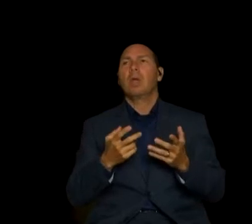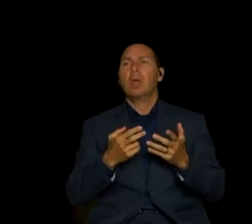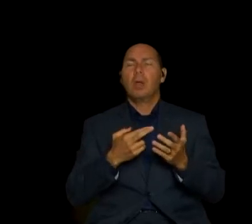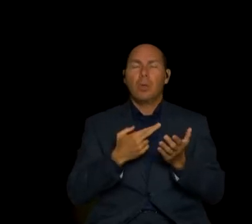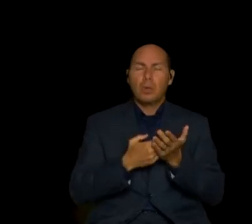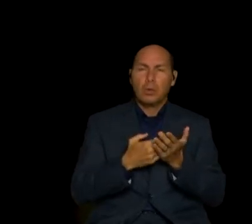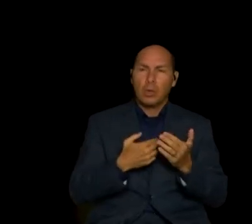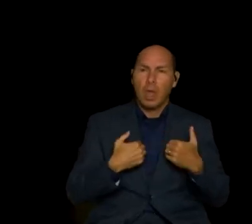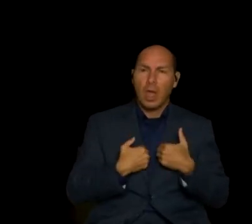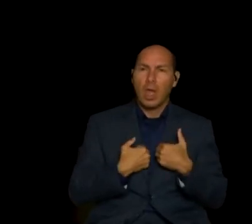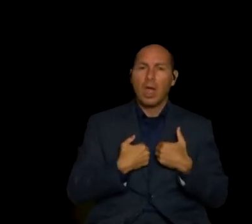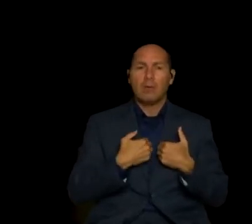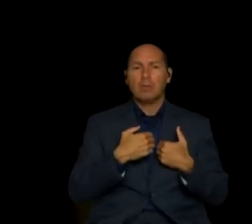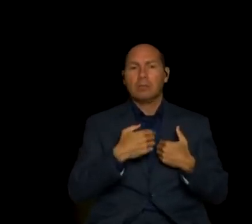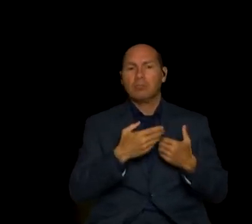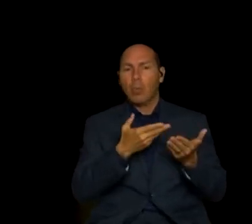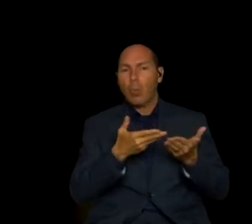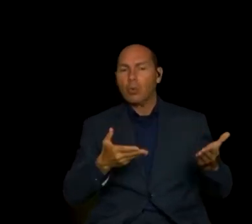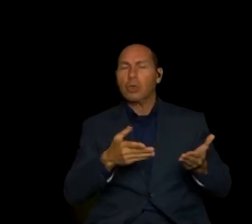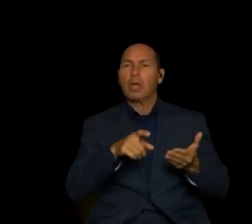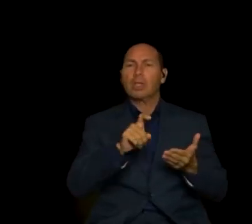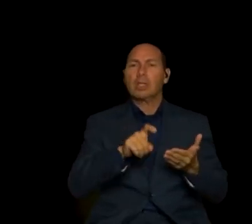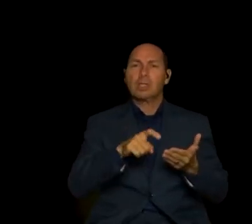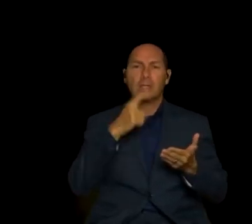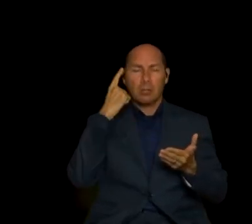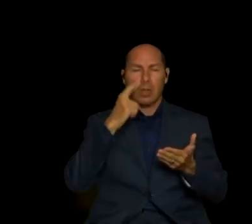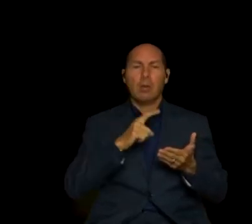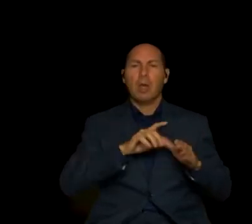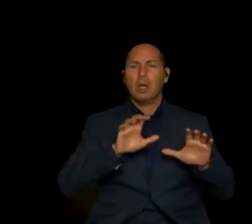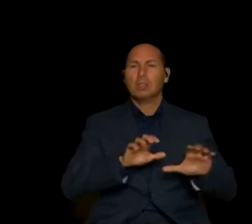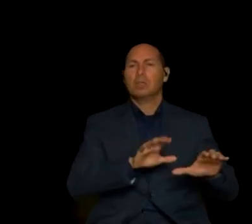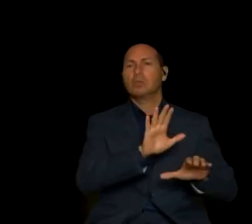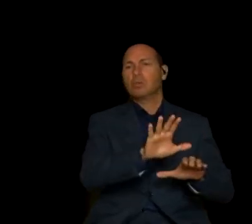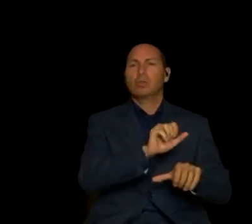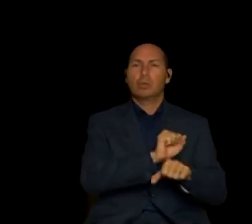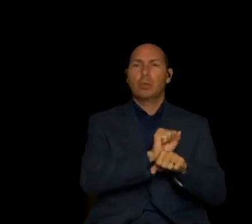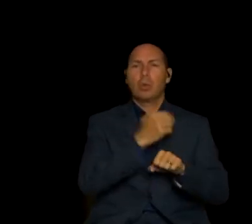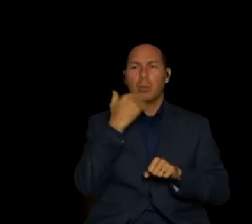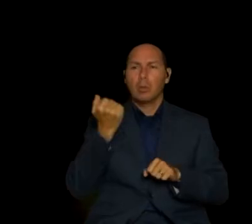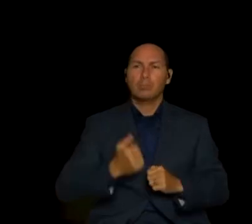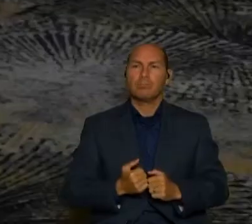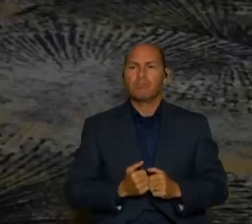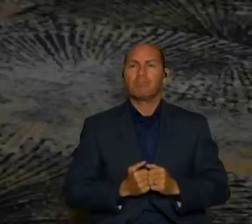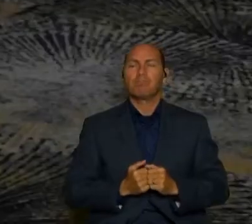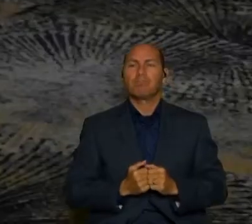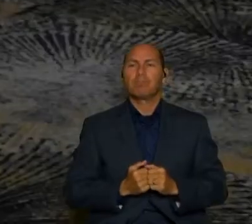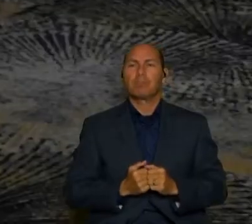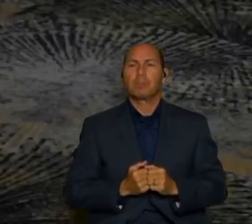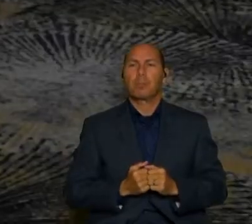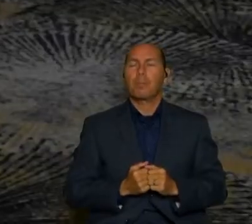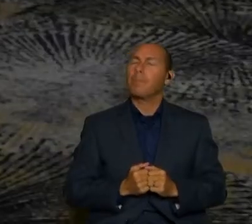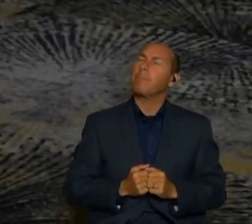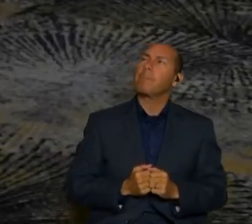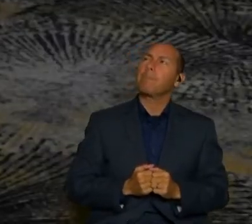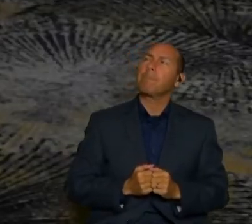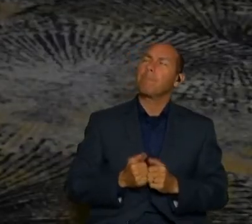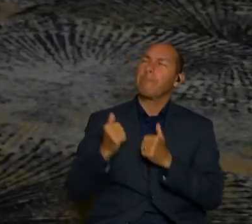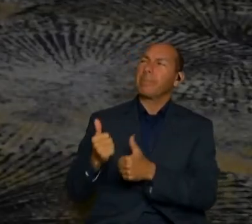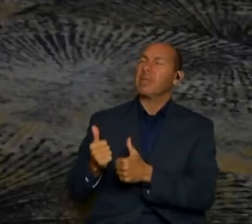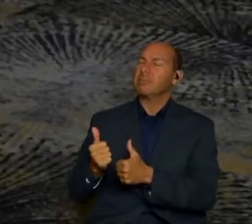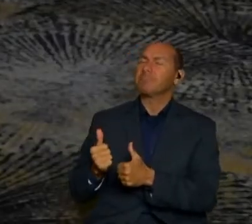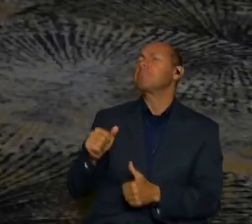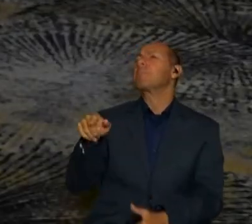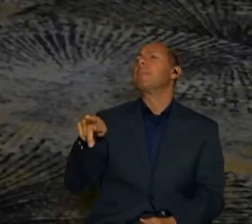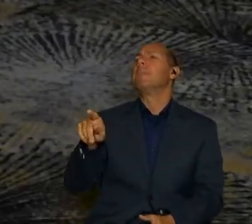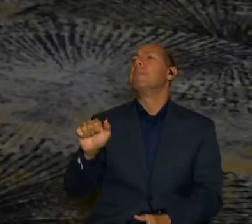resources and the tools that they need to better perform their jobs. Great. Secretary Perez, I know